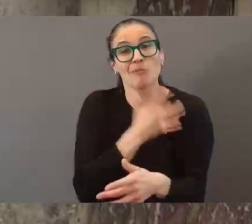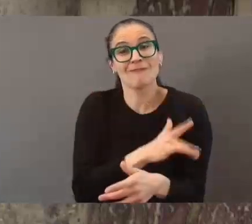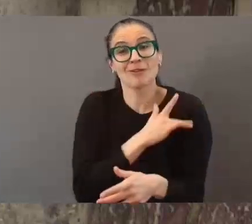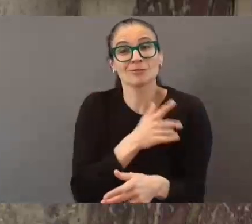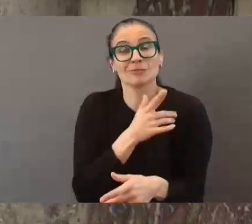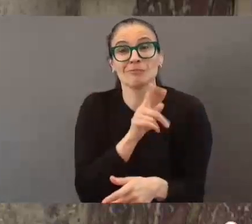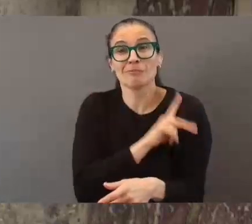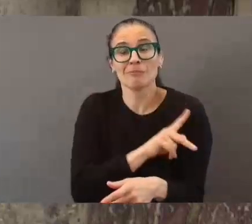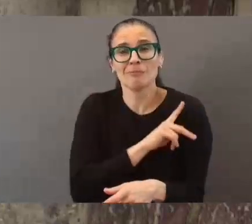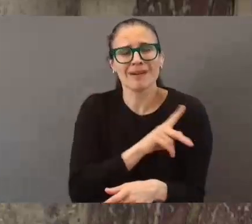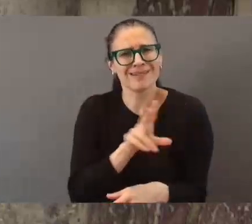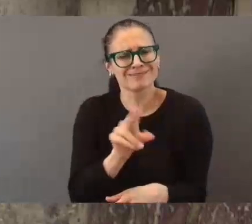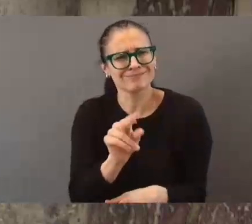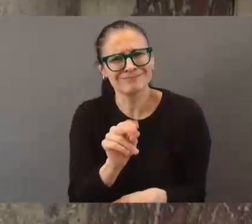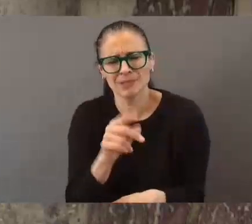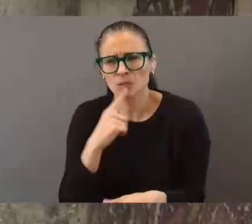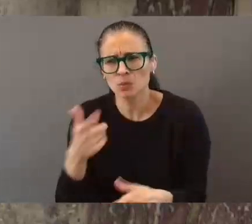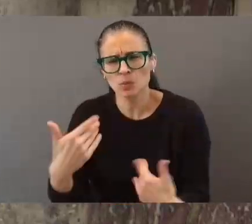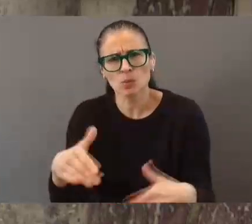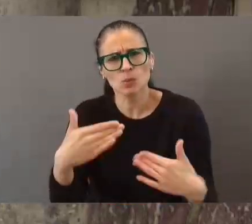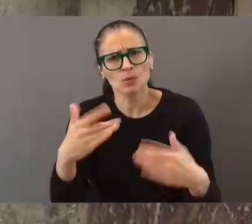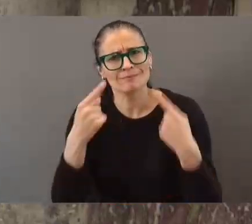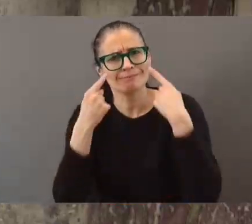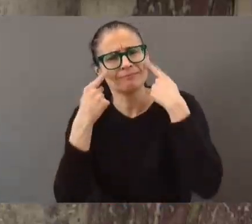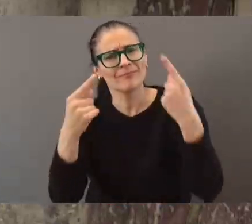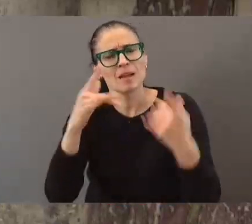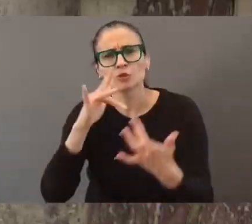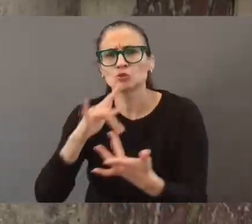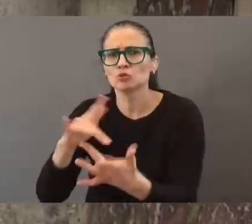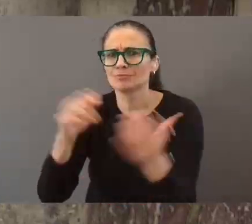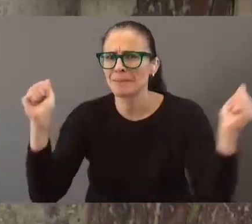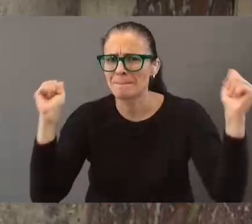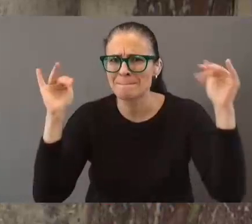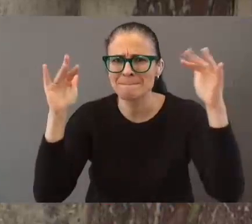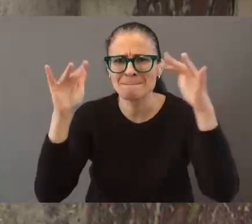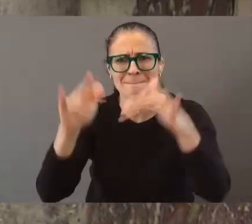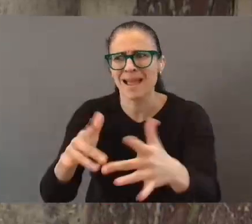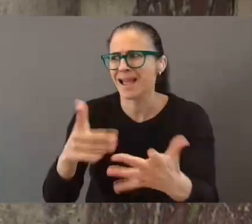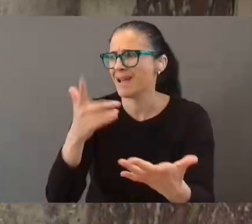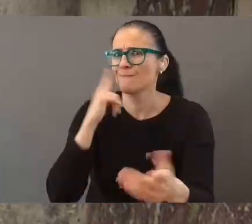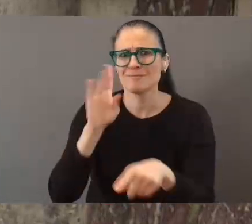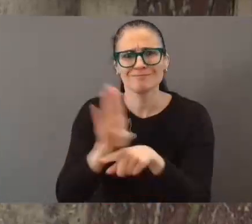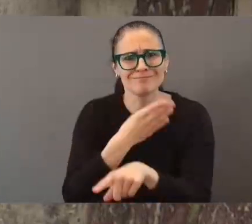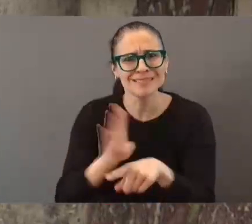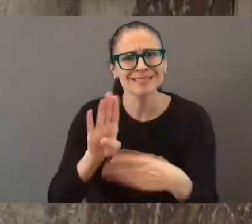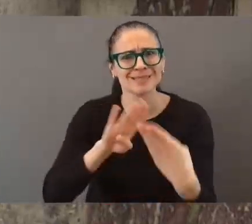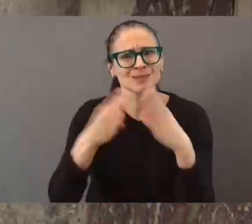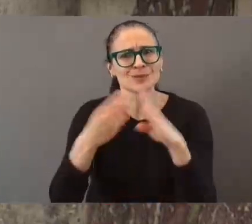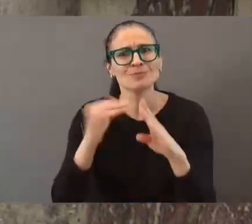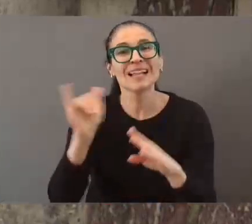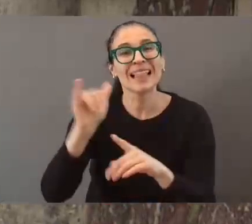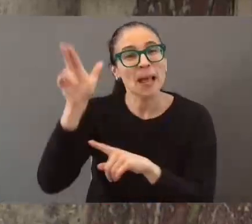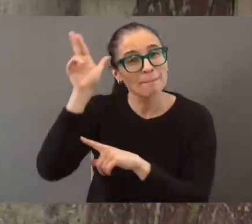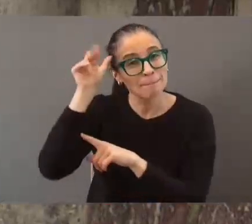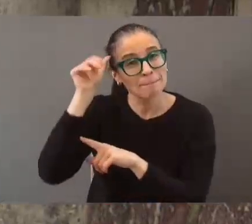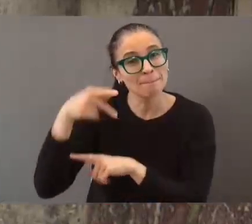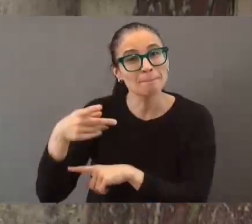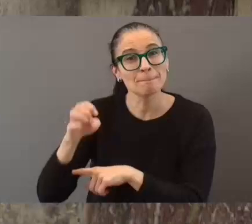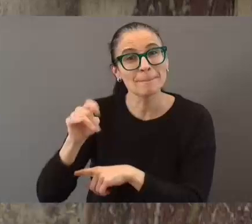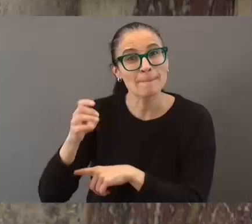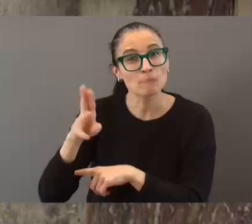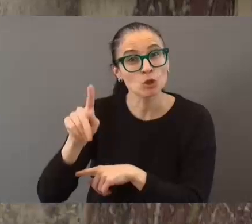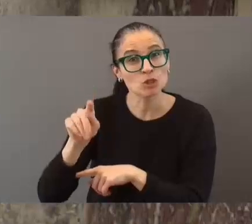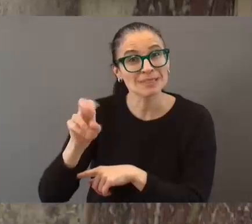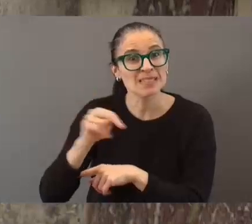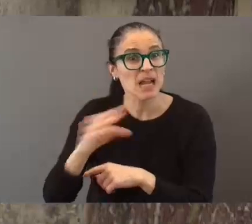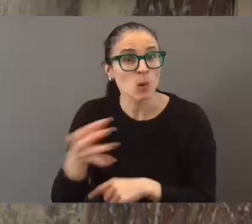open, and I quote, year-round. This is most certainly not the case. This government is allowing a public park